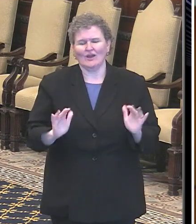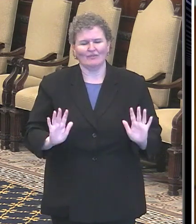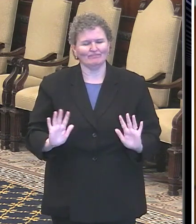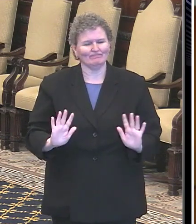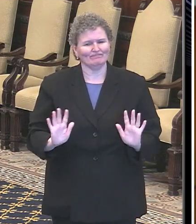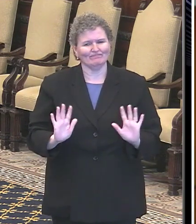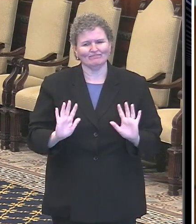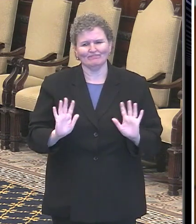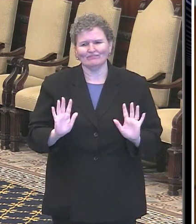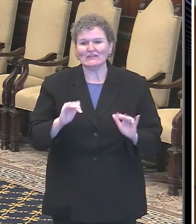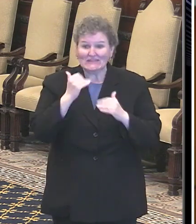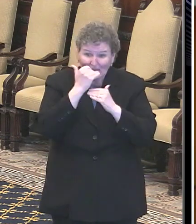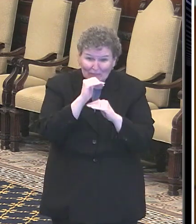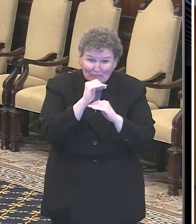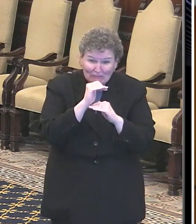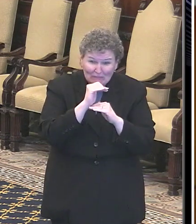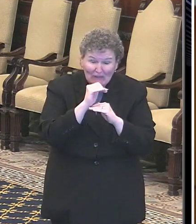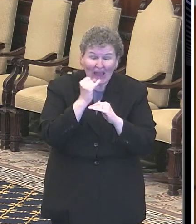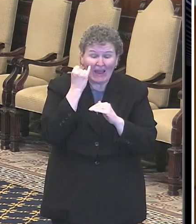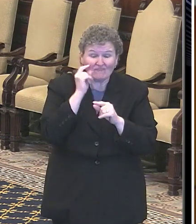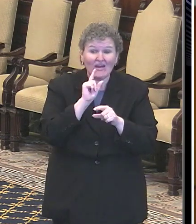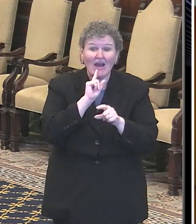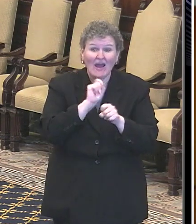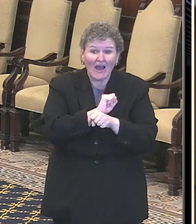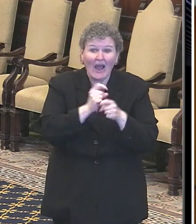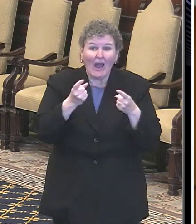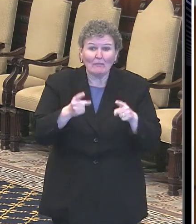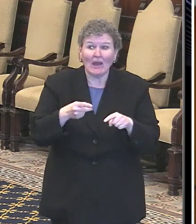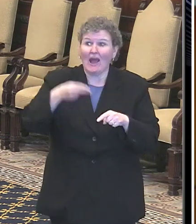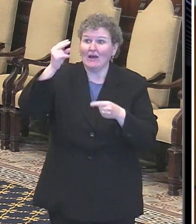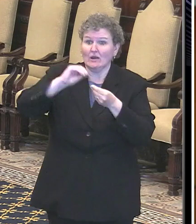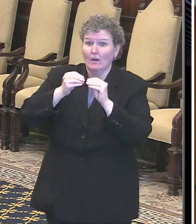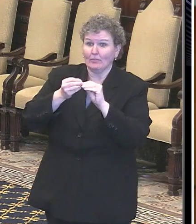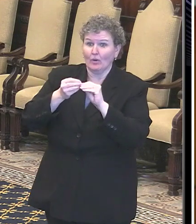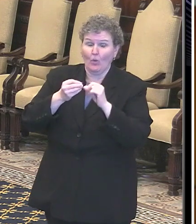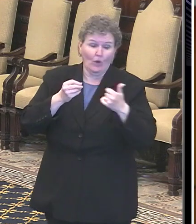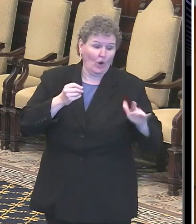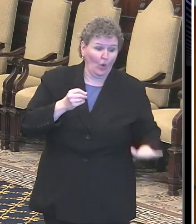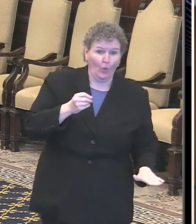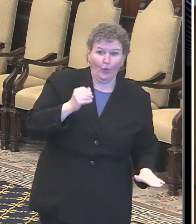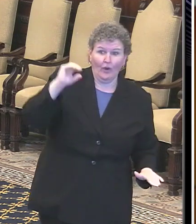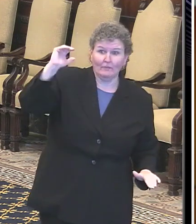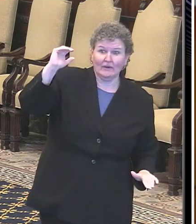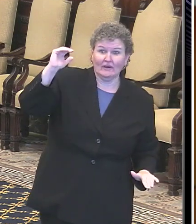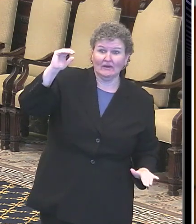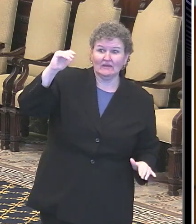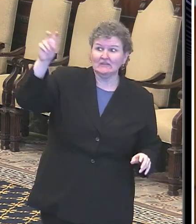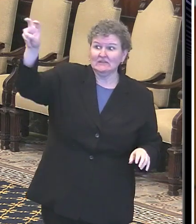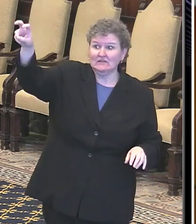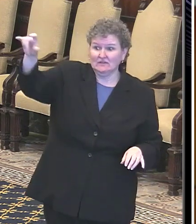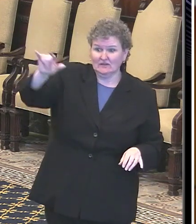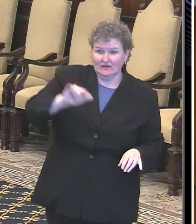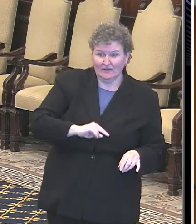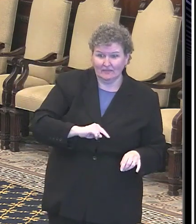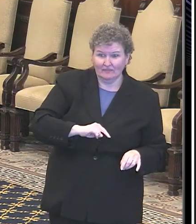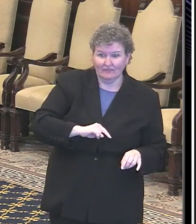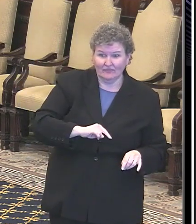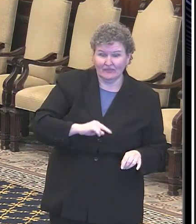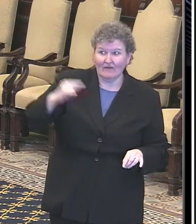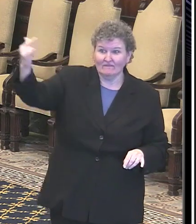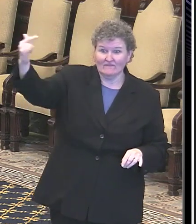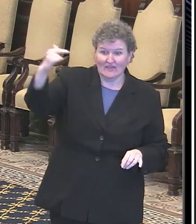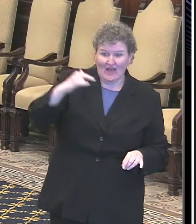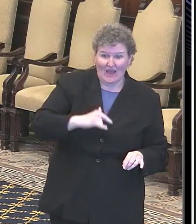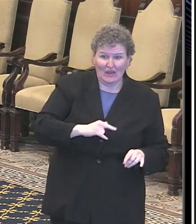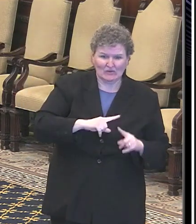If there were very high rates somewhere else and very low rates here, then I would think about that. But my guess is we're not going to be in that situation. Okay,